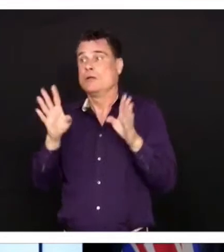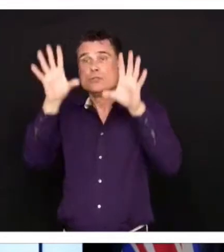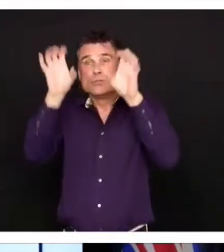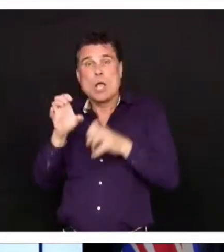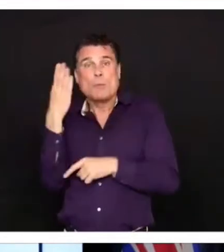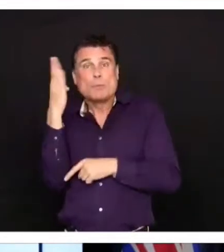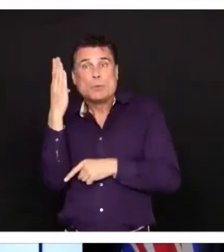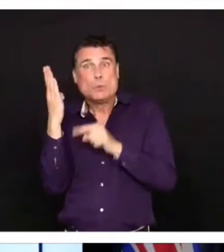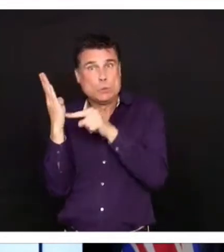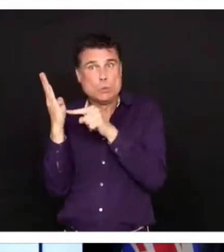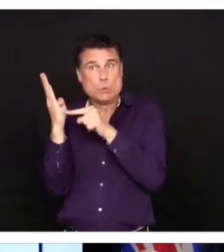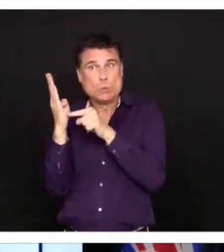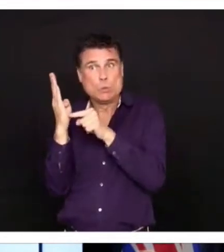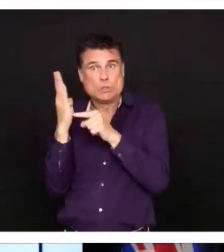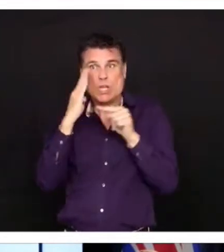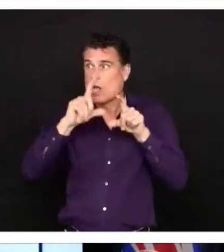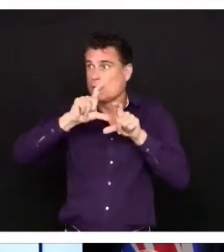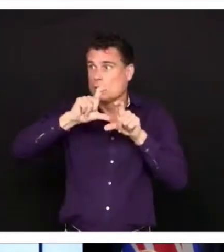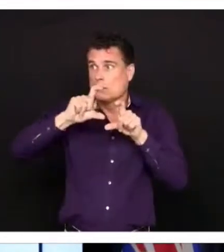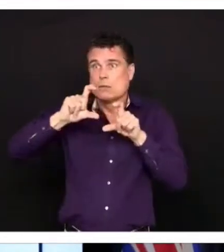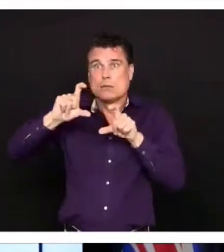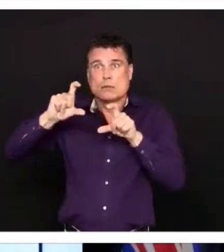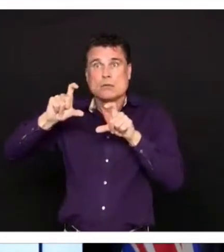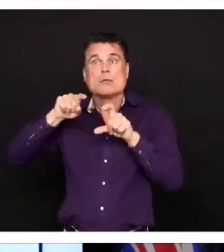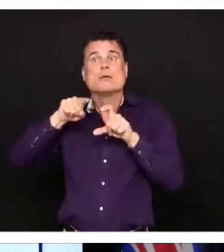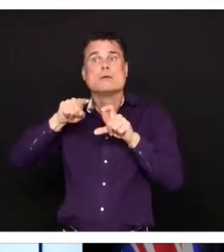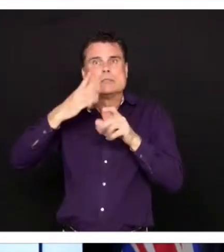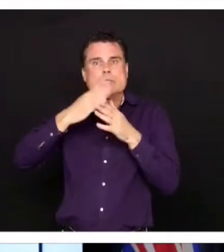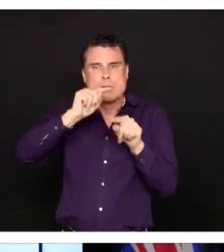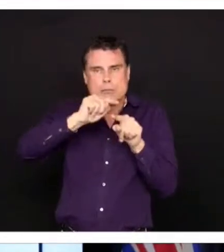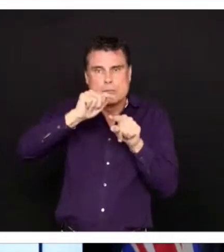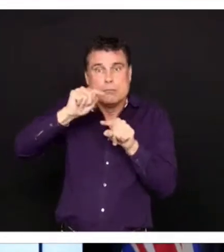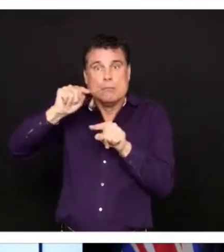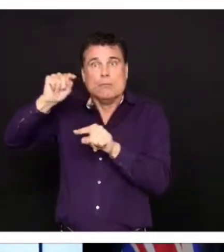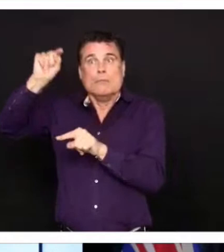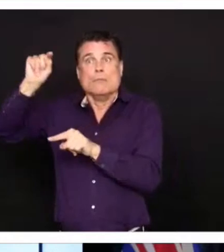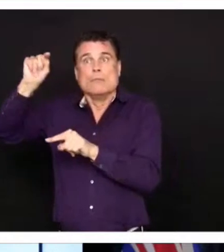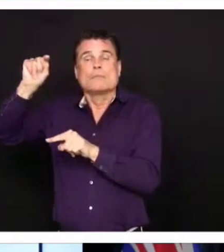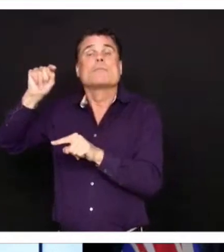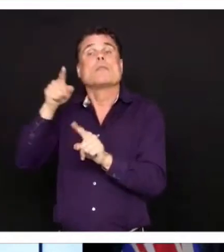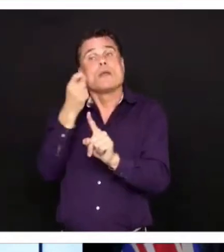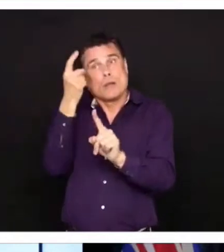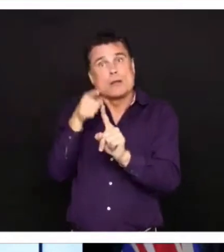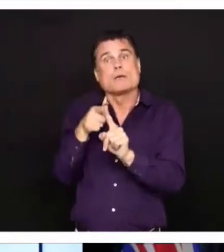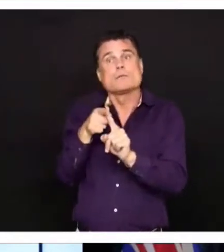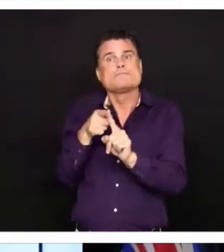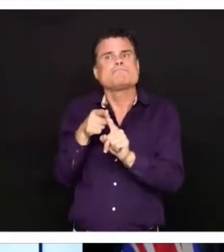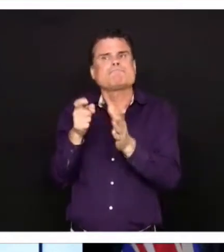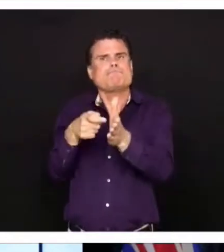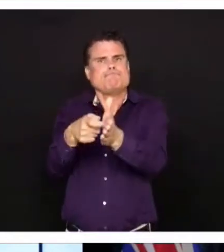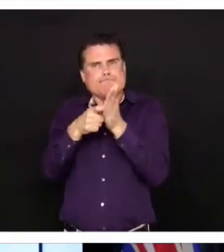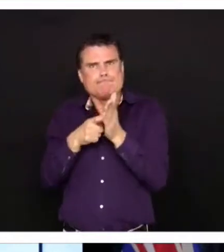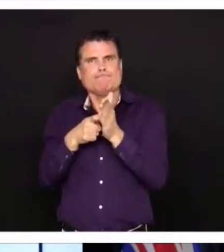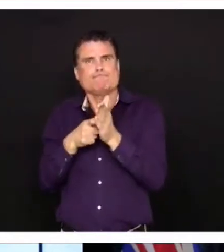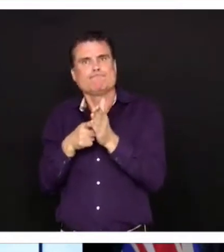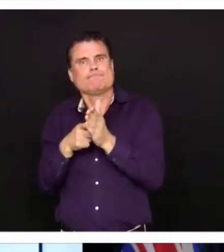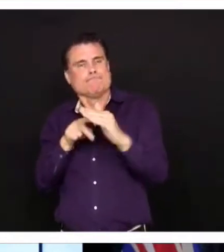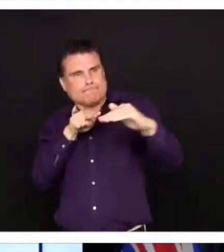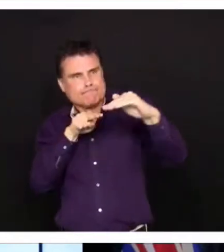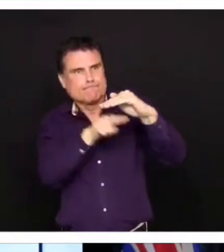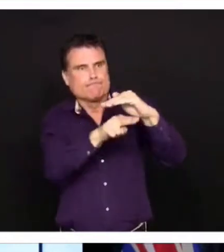yellow bars or green bars, depending on which of the graphs you're looking at, the next one over. Most of those people who have